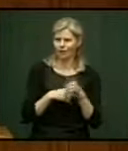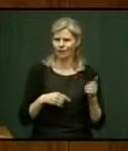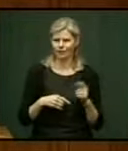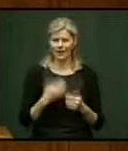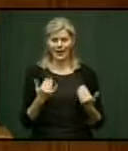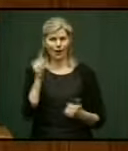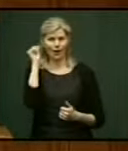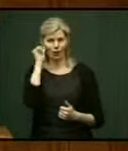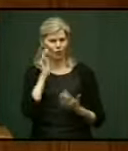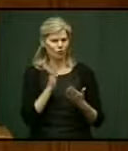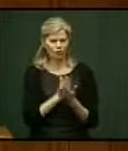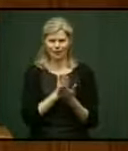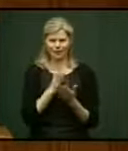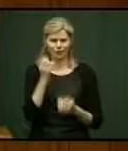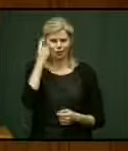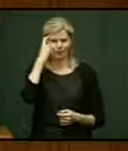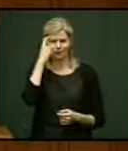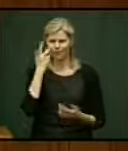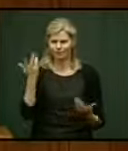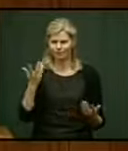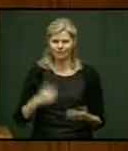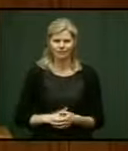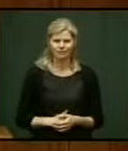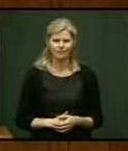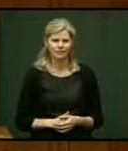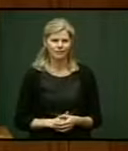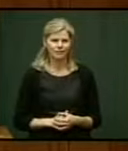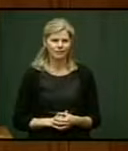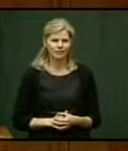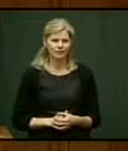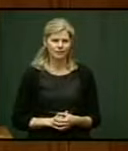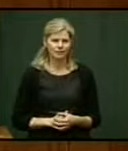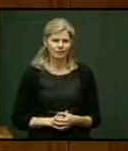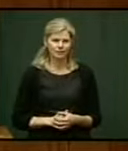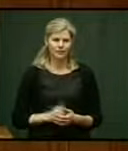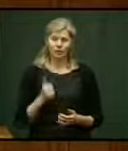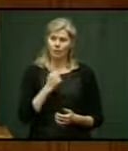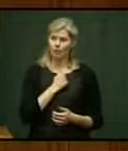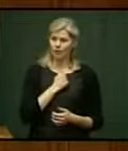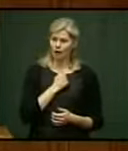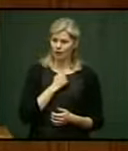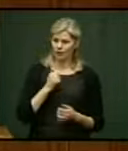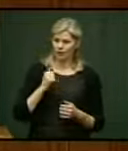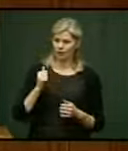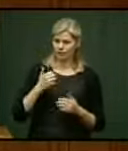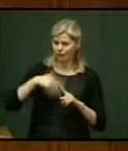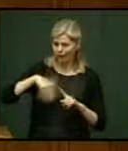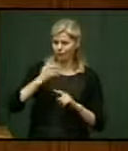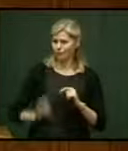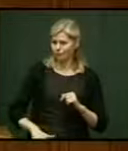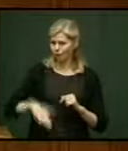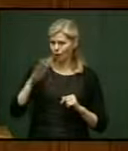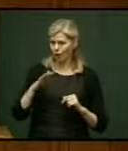not. The wealth of my homeland and the material comfort that I was raised with also contrasts starkly